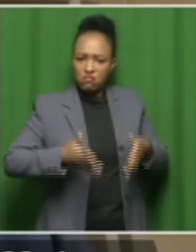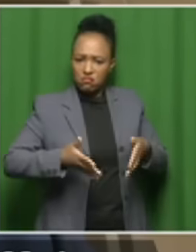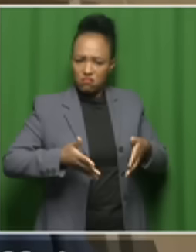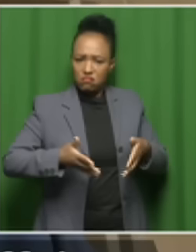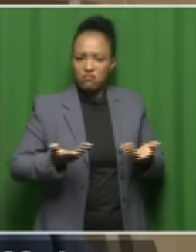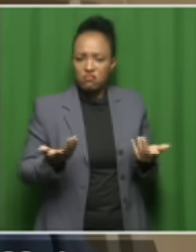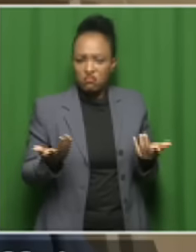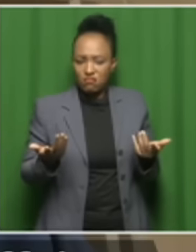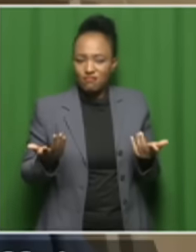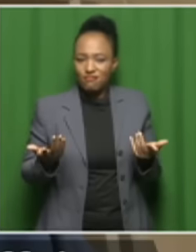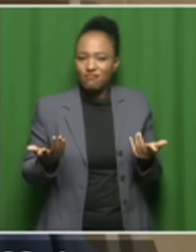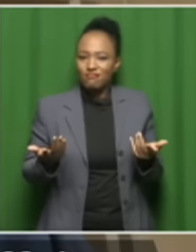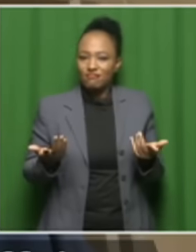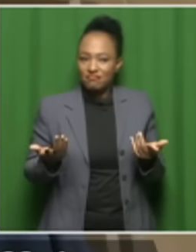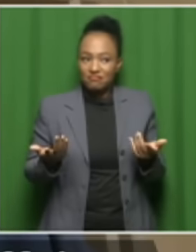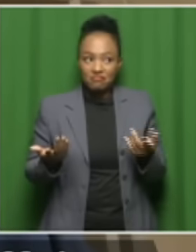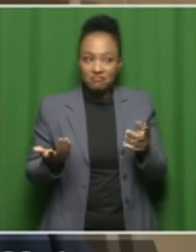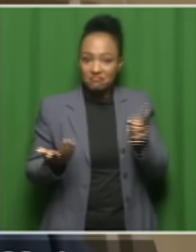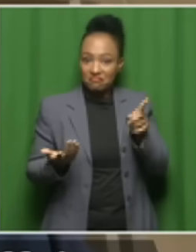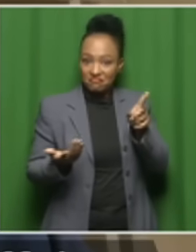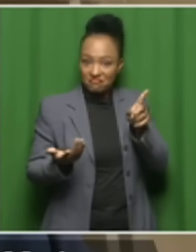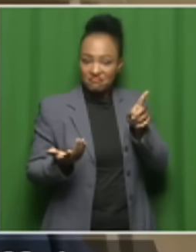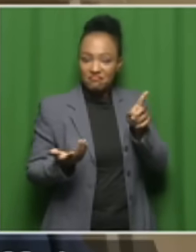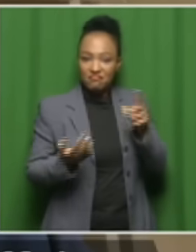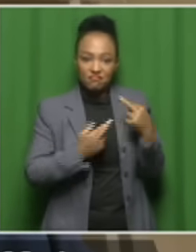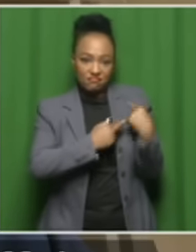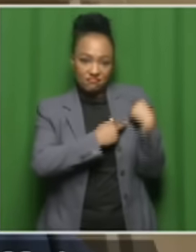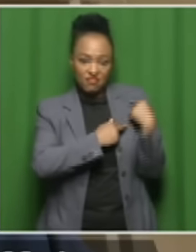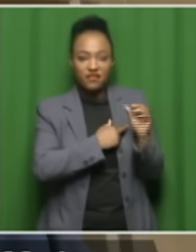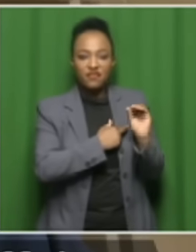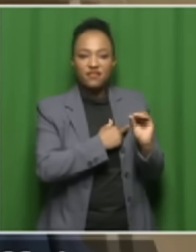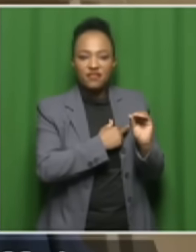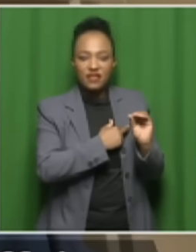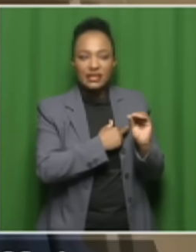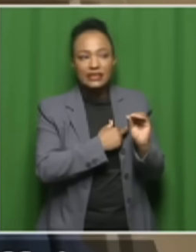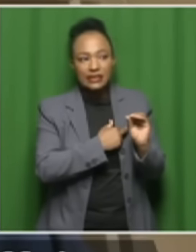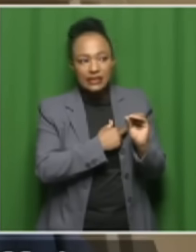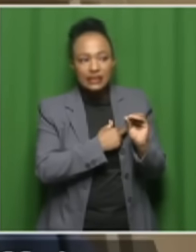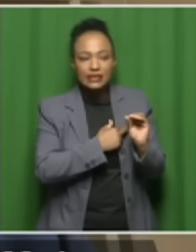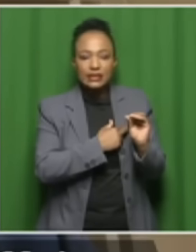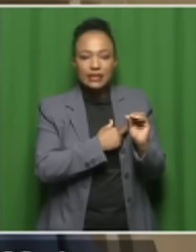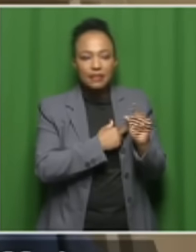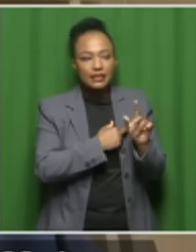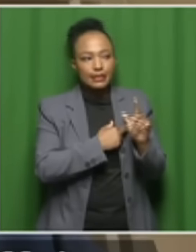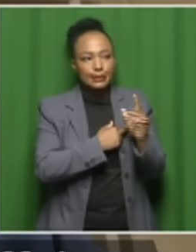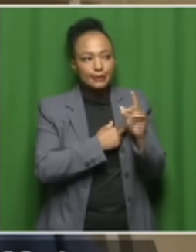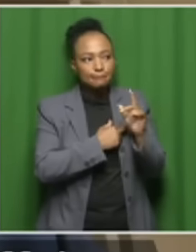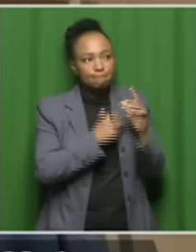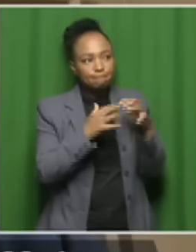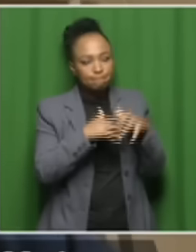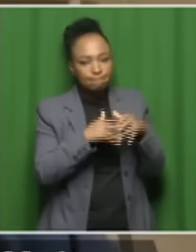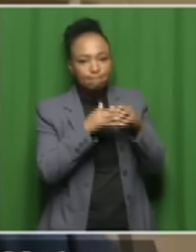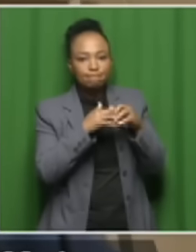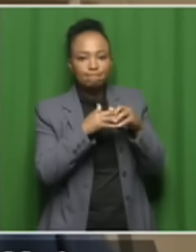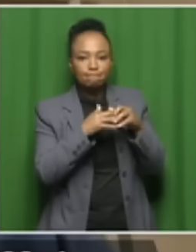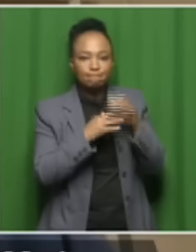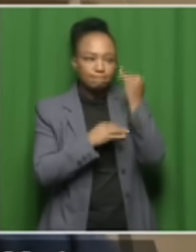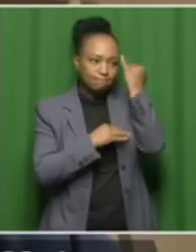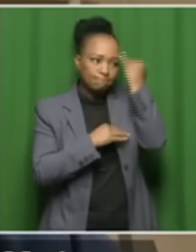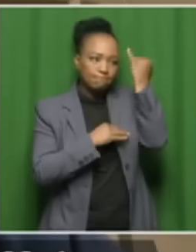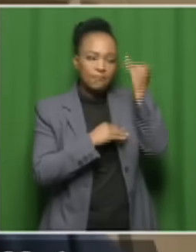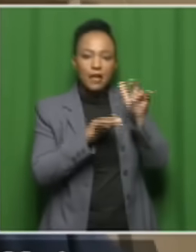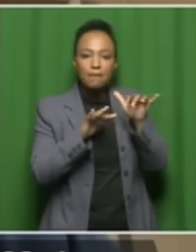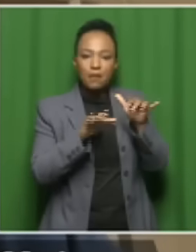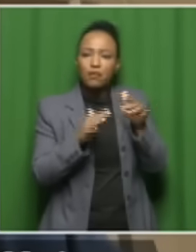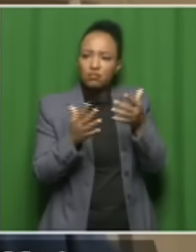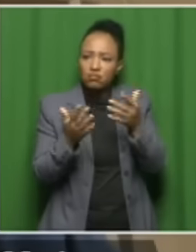and he has now the obligation to introduce a mechanism to allow those people to swiftly get the